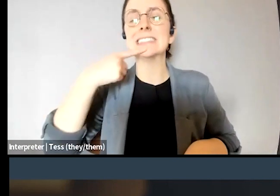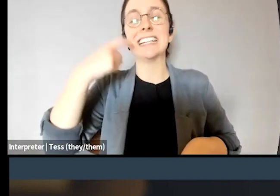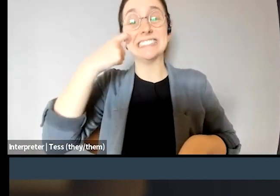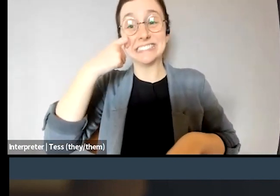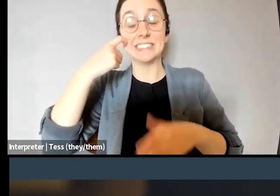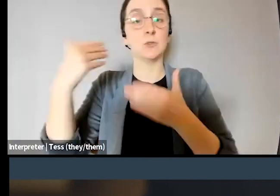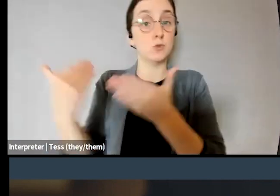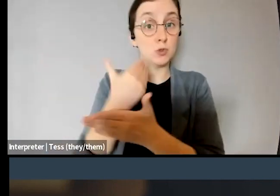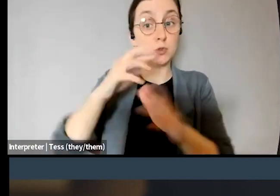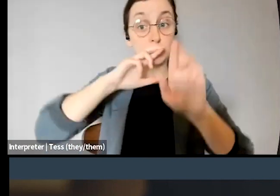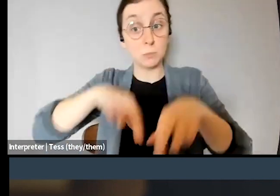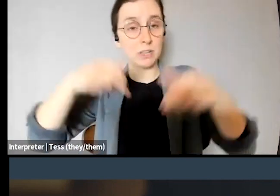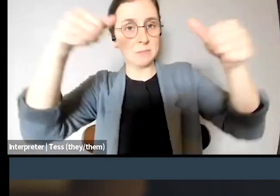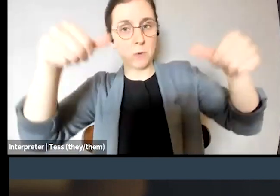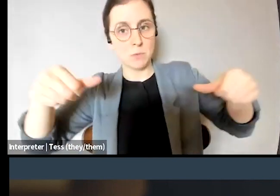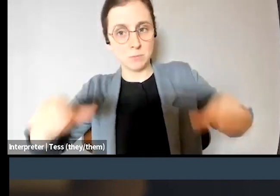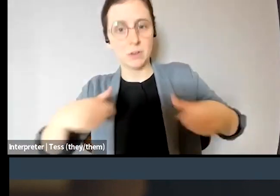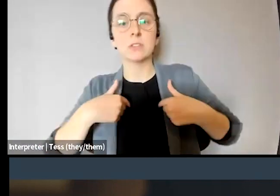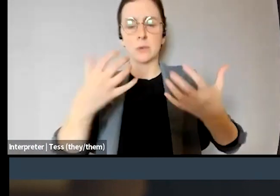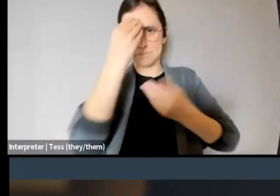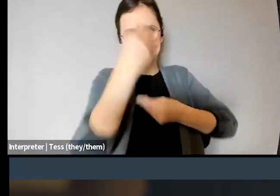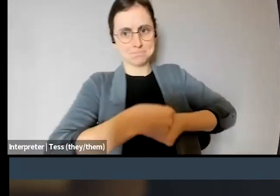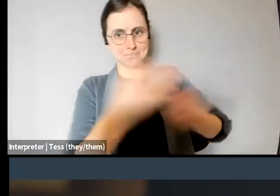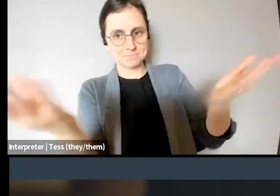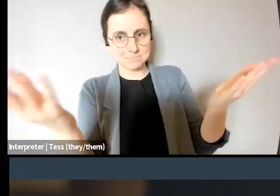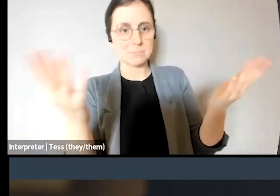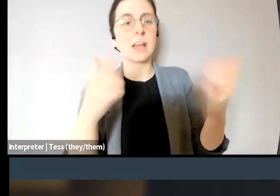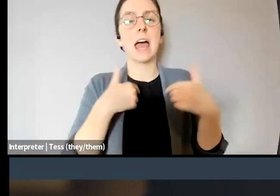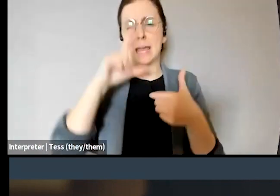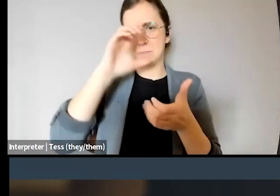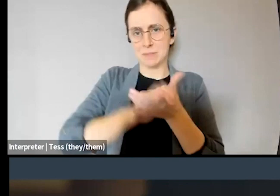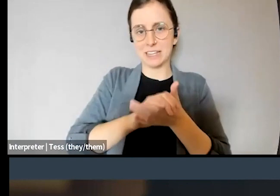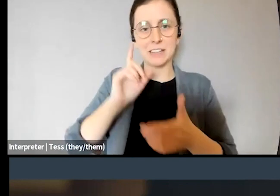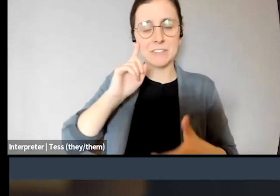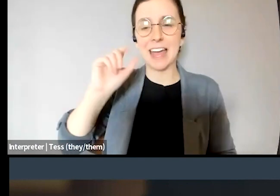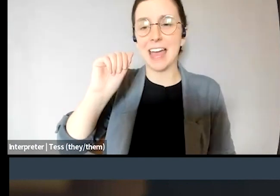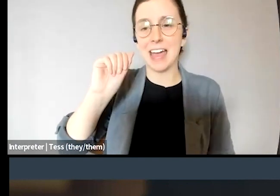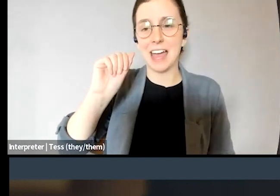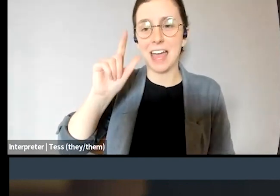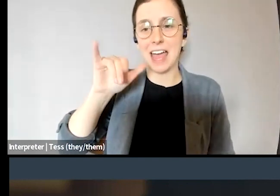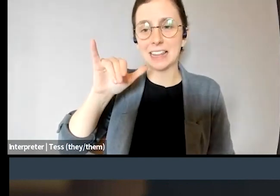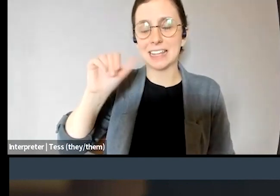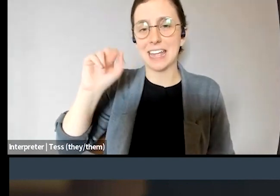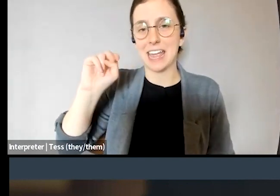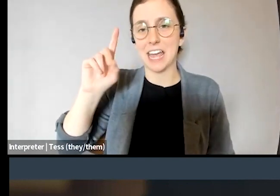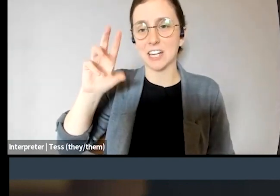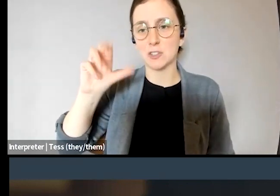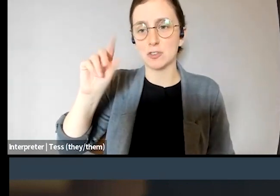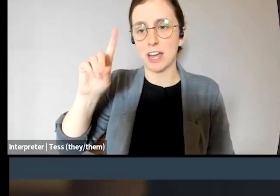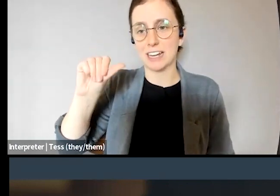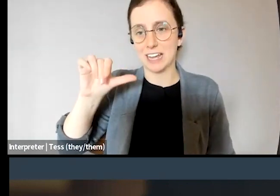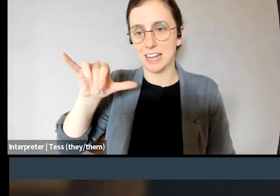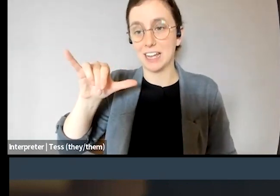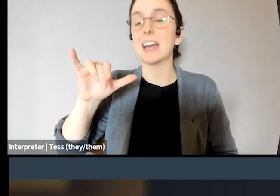reports. So I called them to your attention, and I believe that Ali Andrada and the staff at the National Academies are making